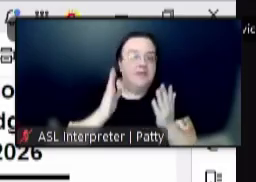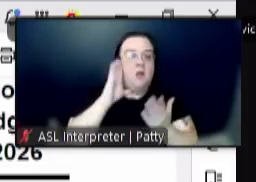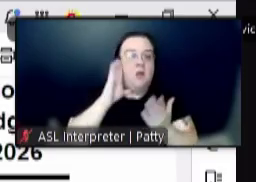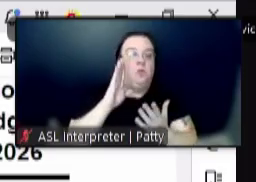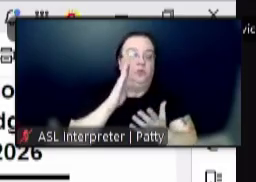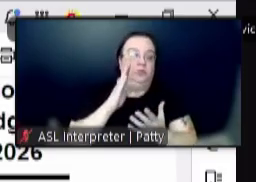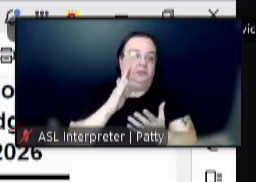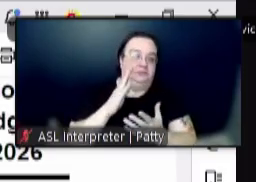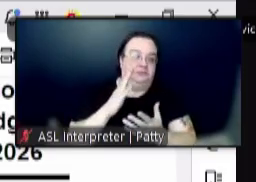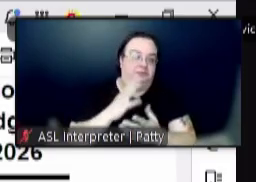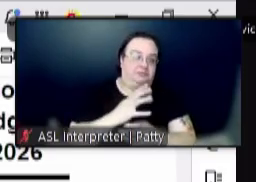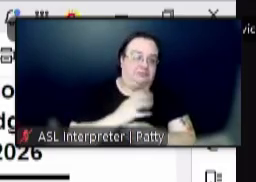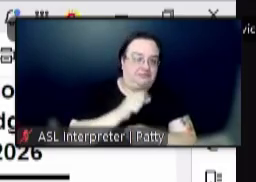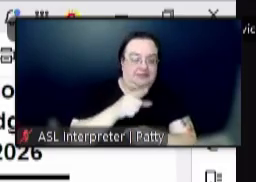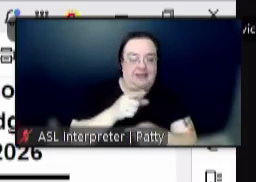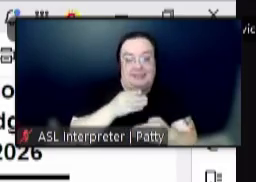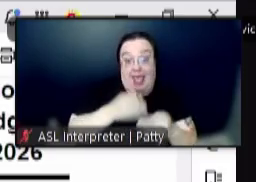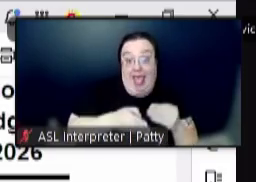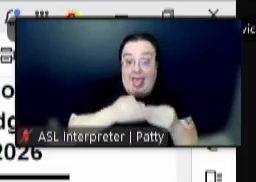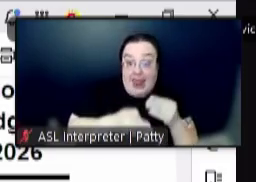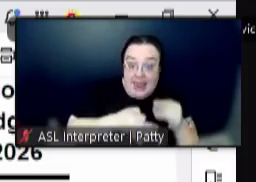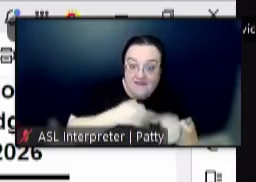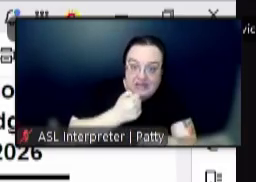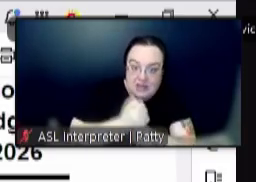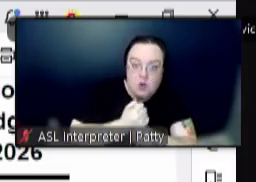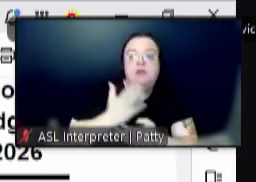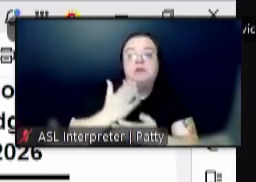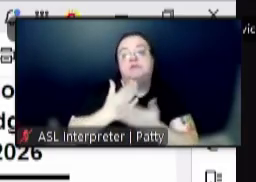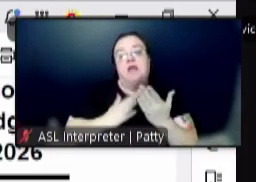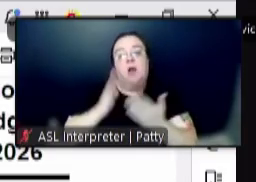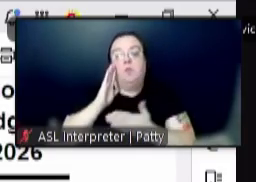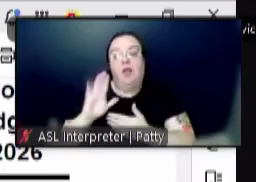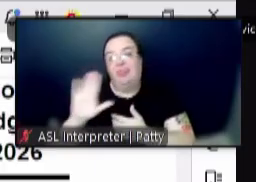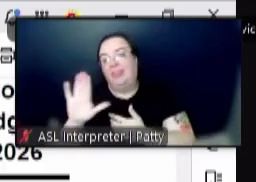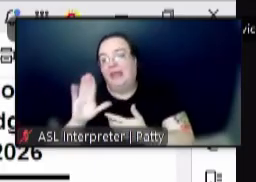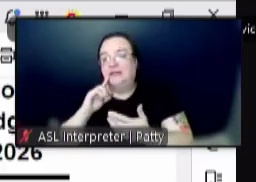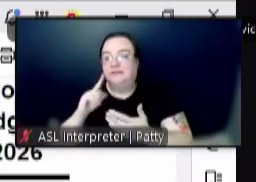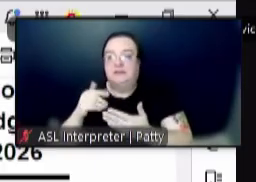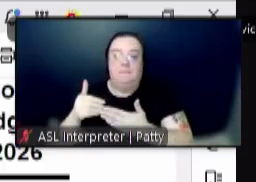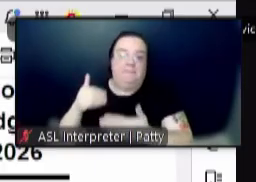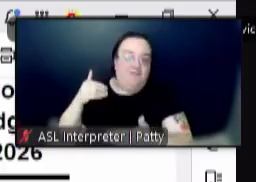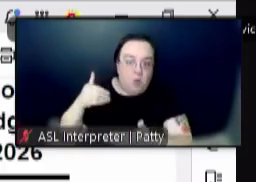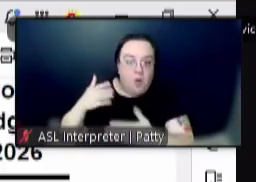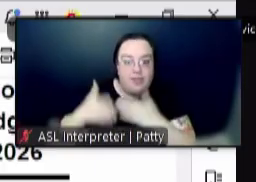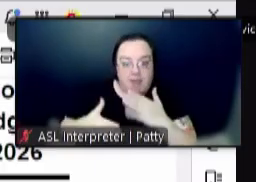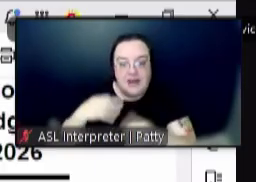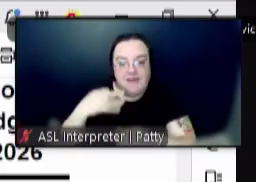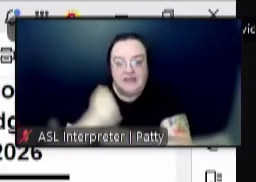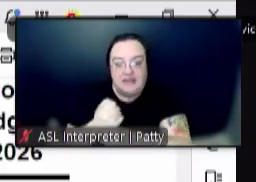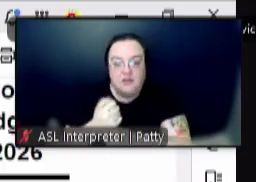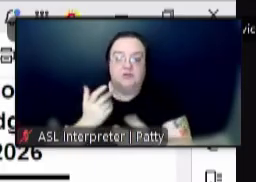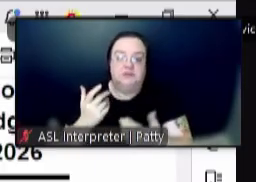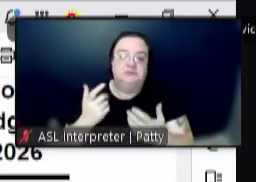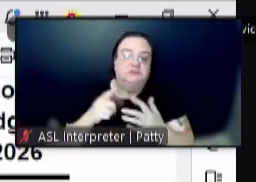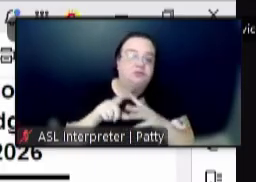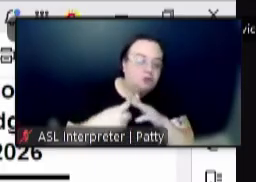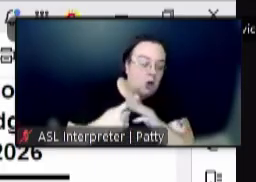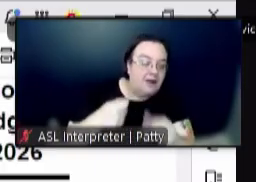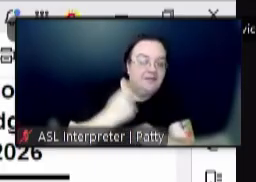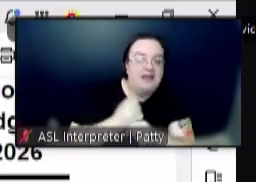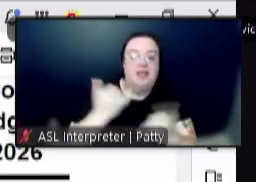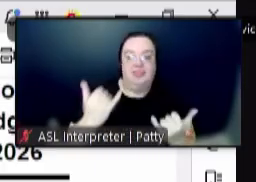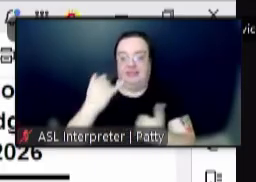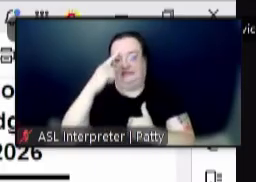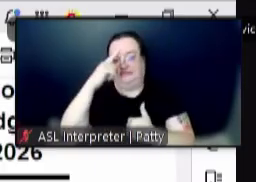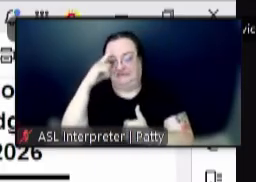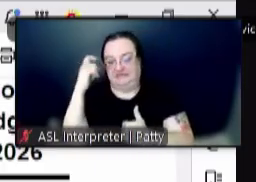theirs at the beginning of the year. There are some that will get theirs closer to the end of the year, right? This number is worst case